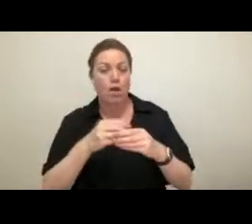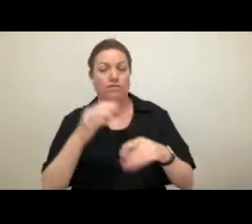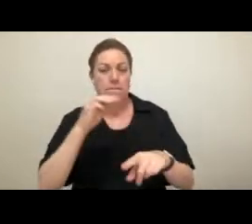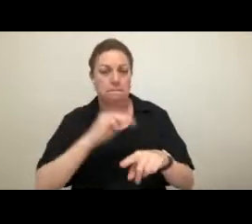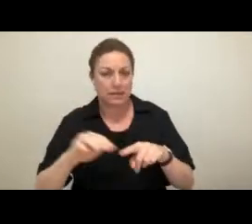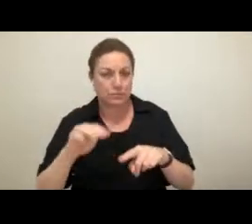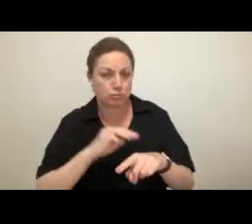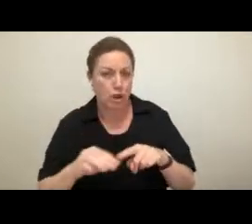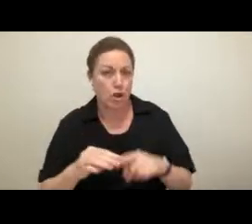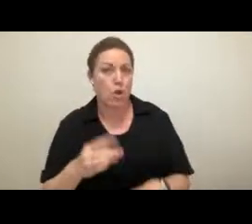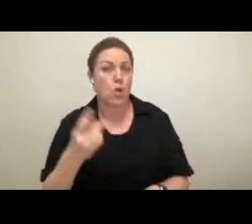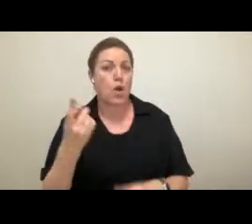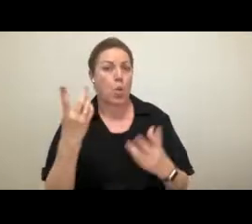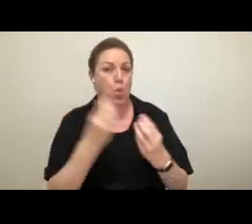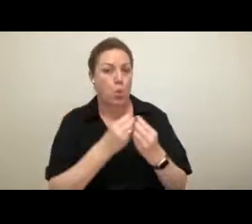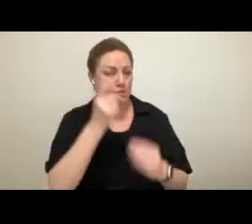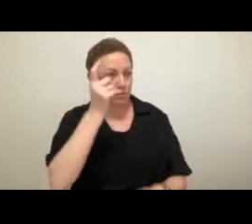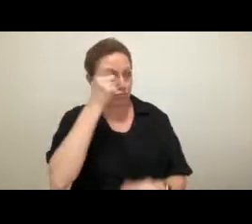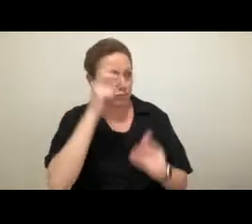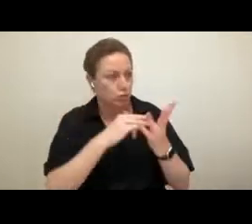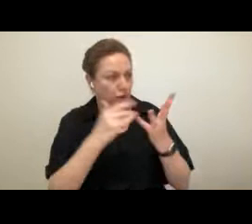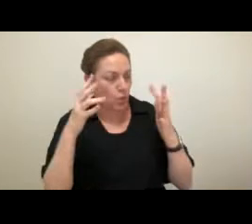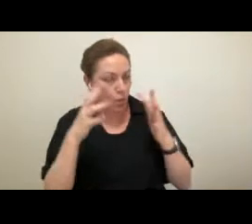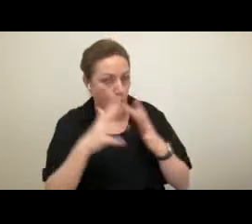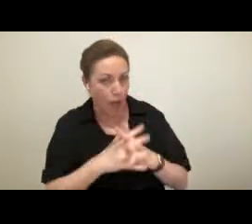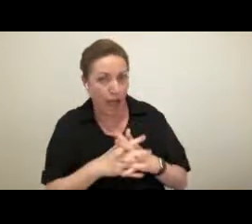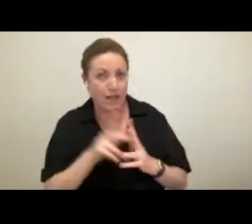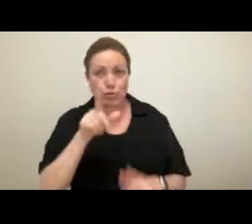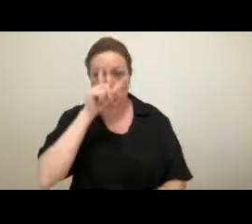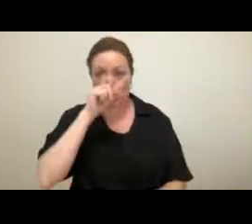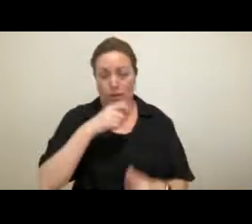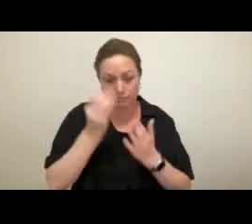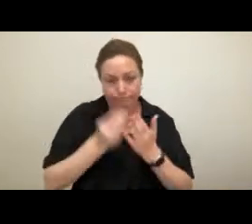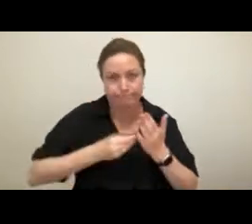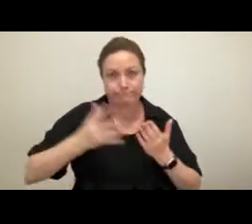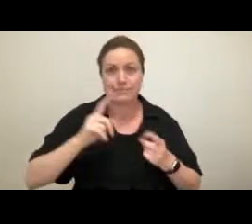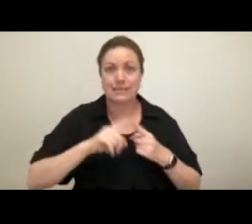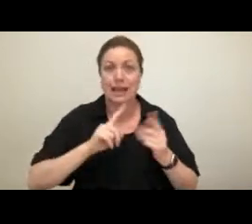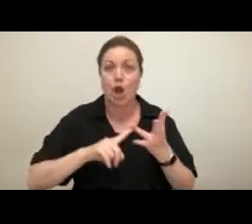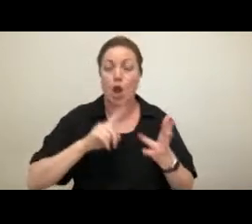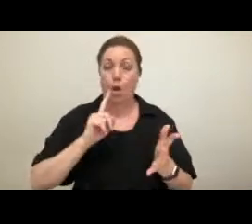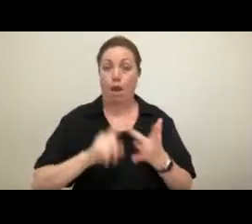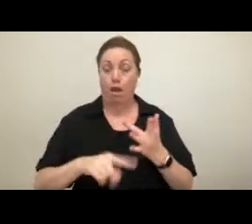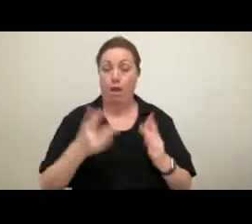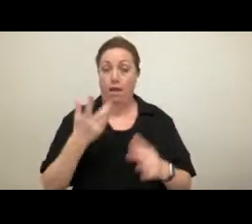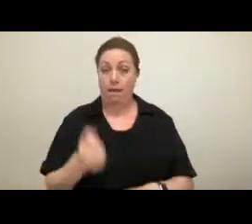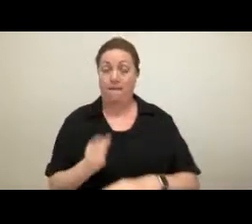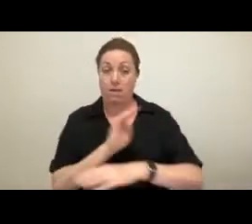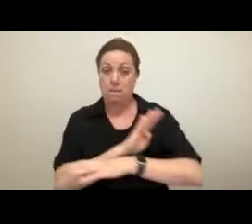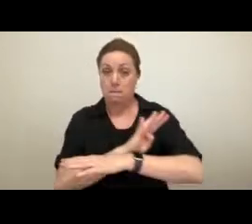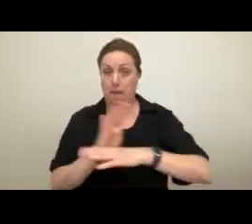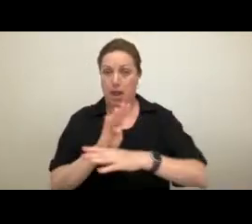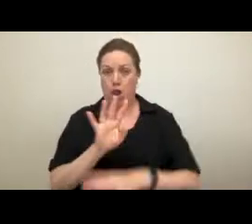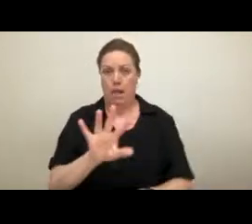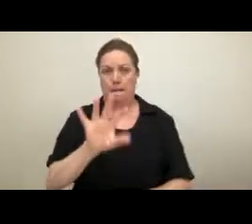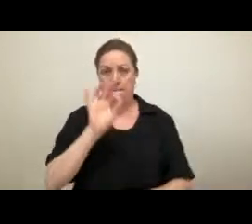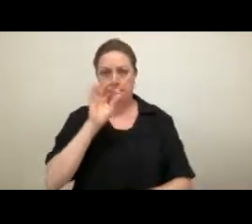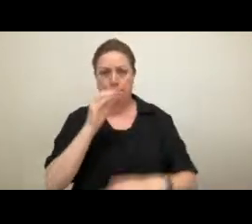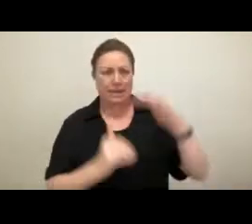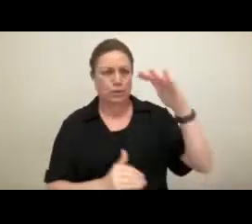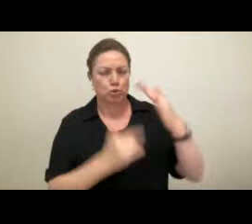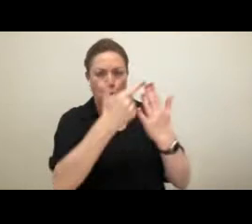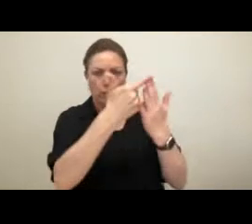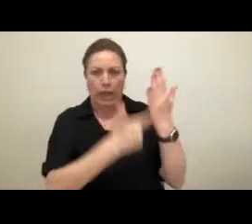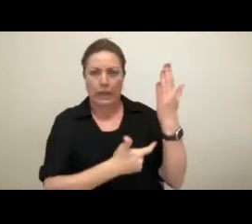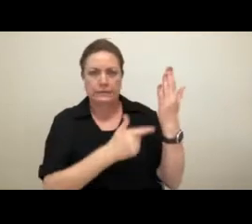your EOIs, an independent expert panel will select shortlisted artists or teams and